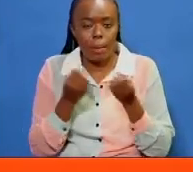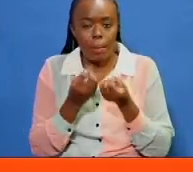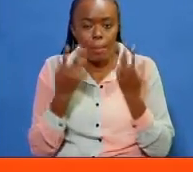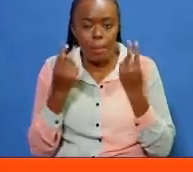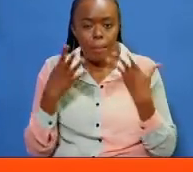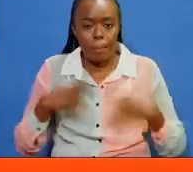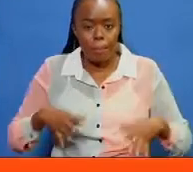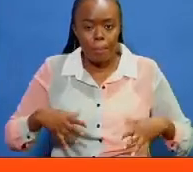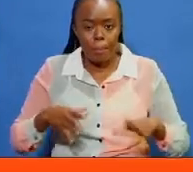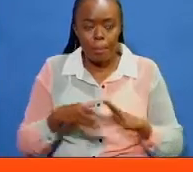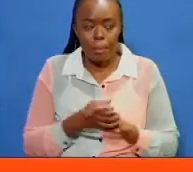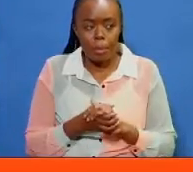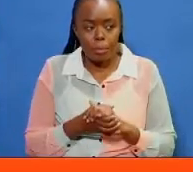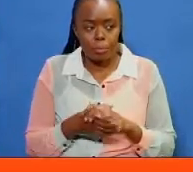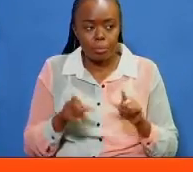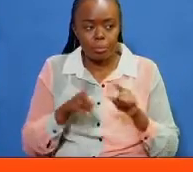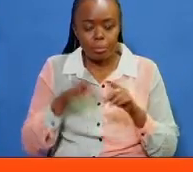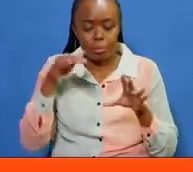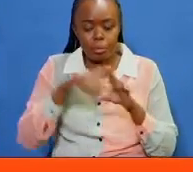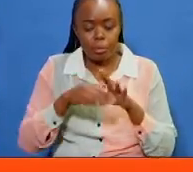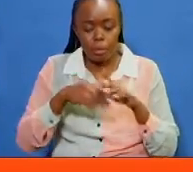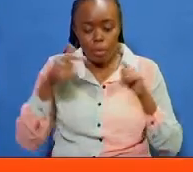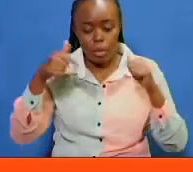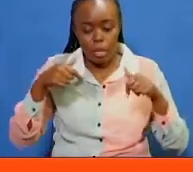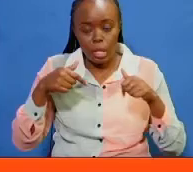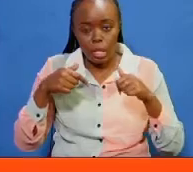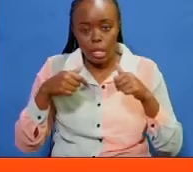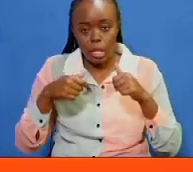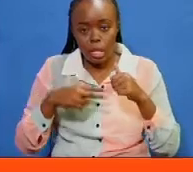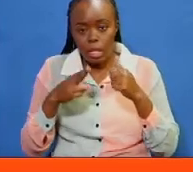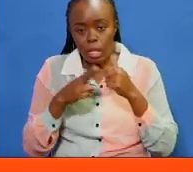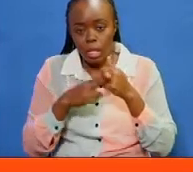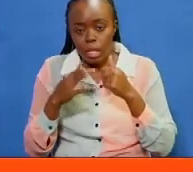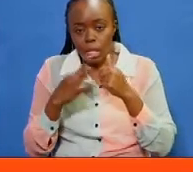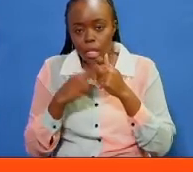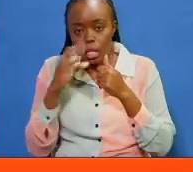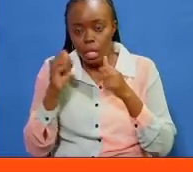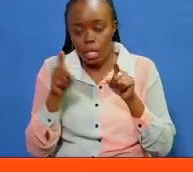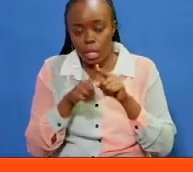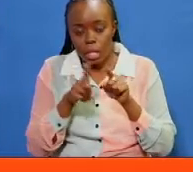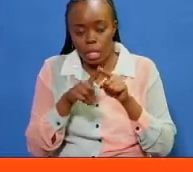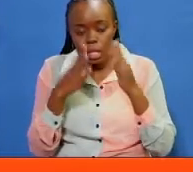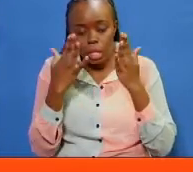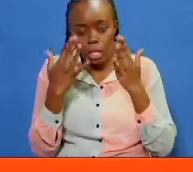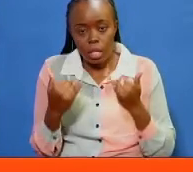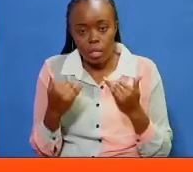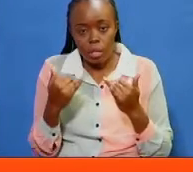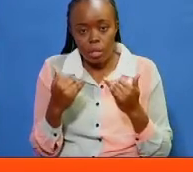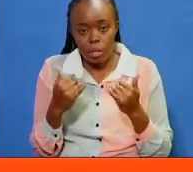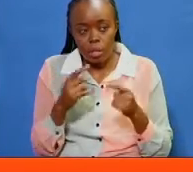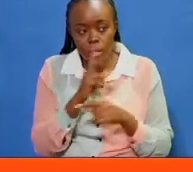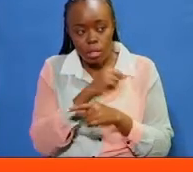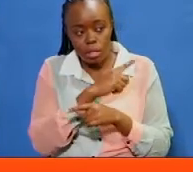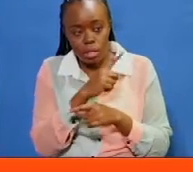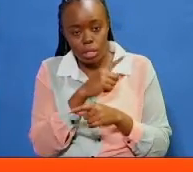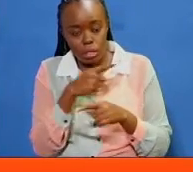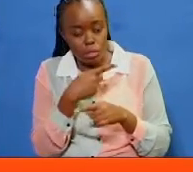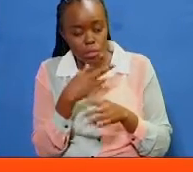households. Na nimeingia hapa saa 2:30, na tunakaa mpaka saa hii, tunaona hii